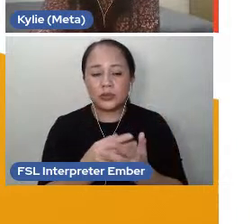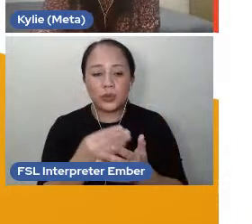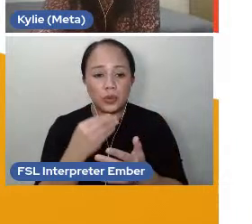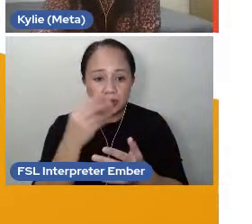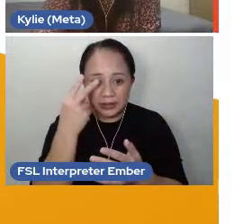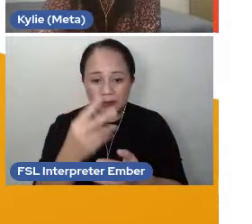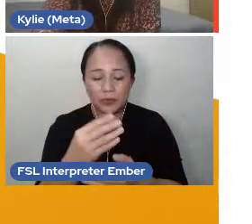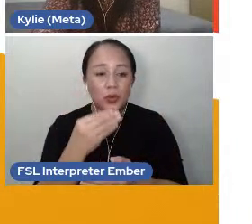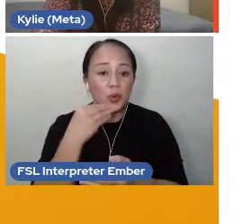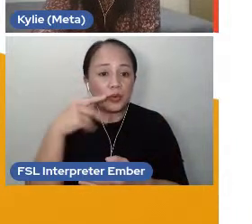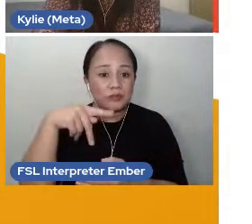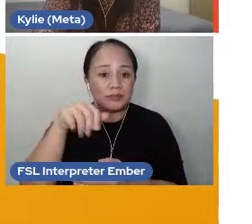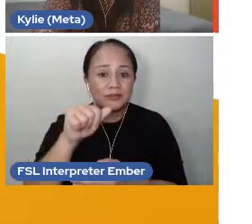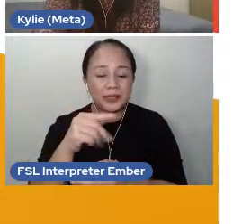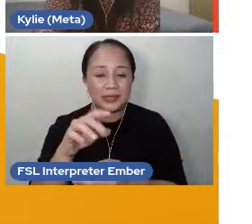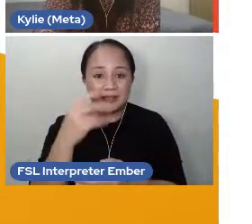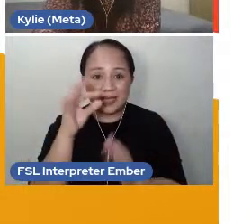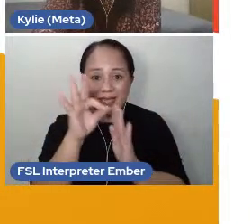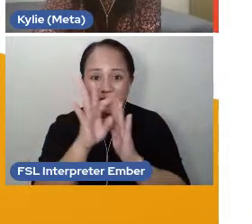if you go to